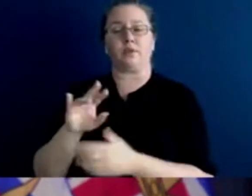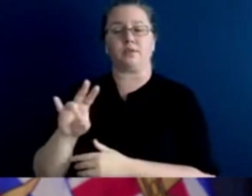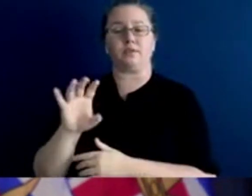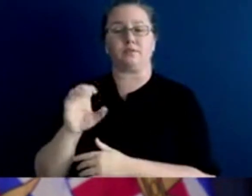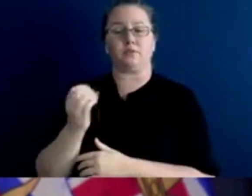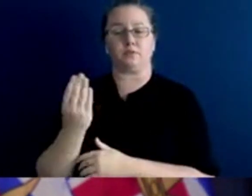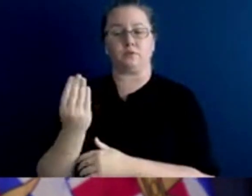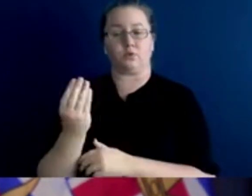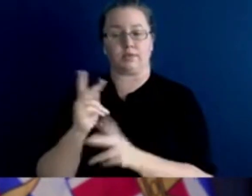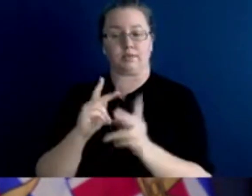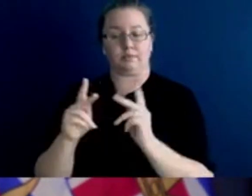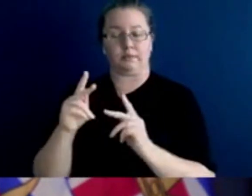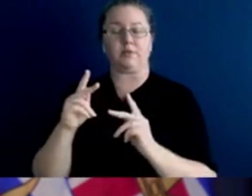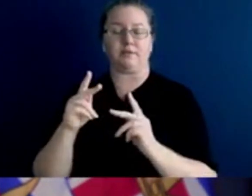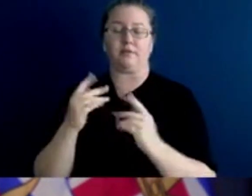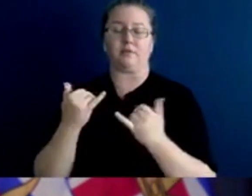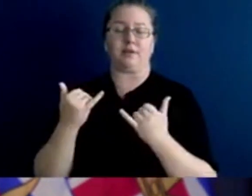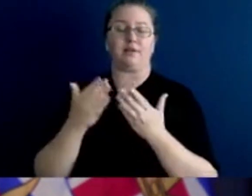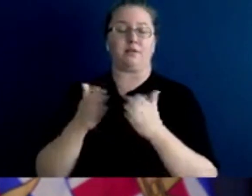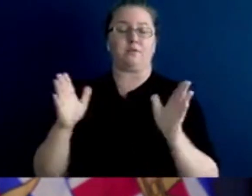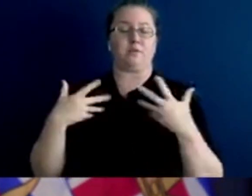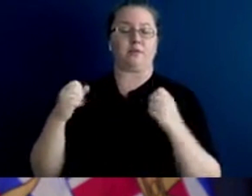of Canada. We now have